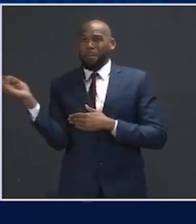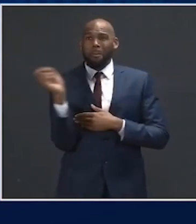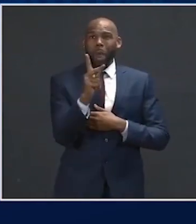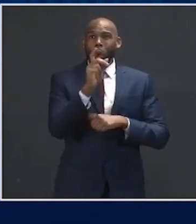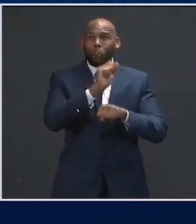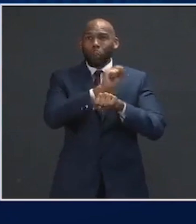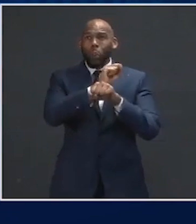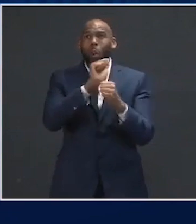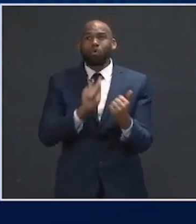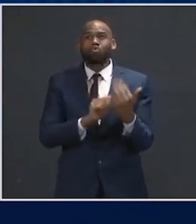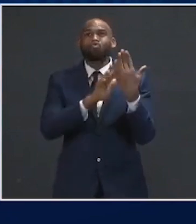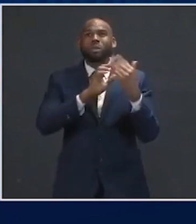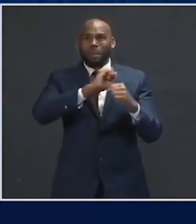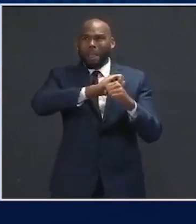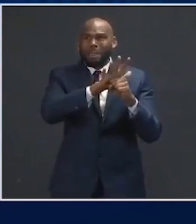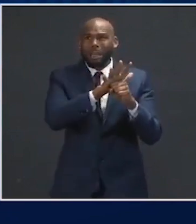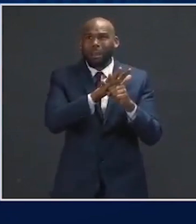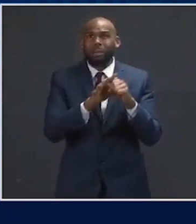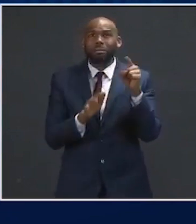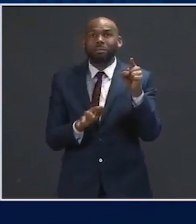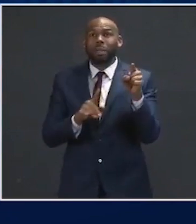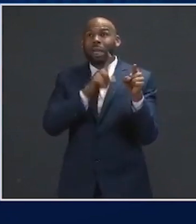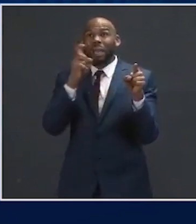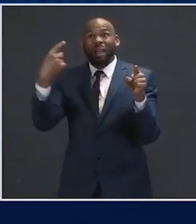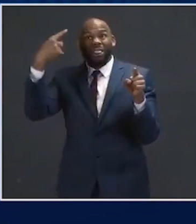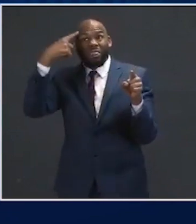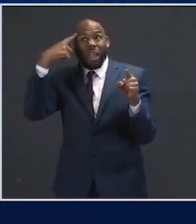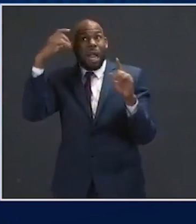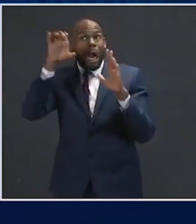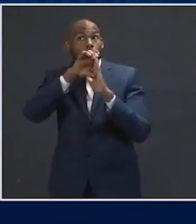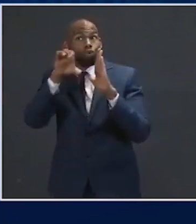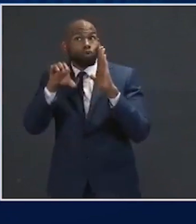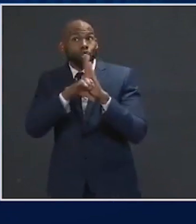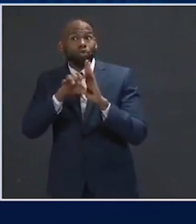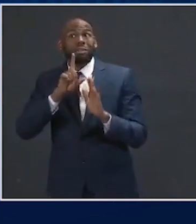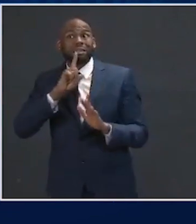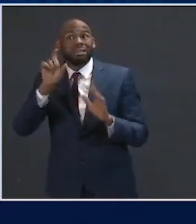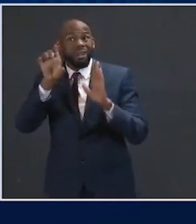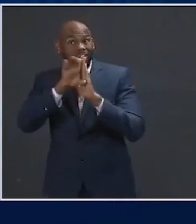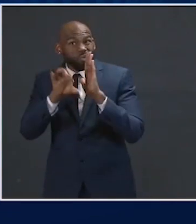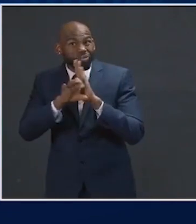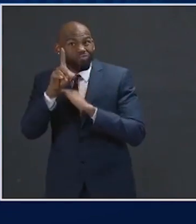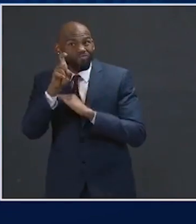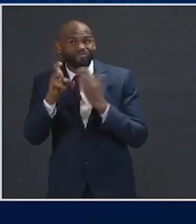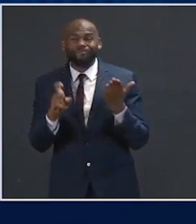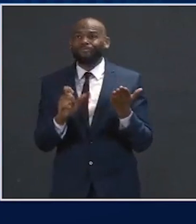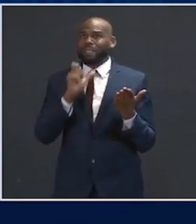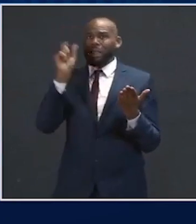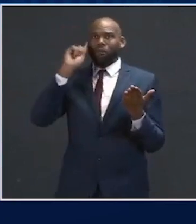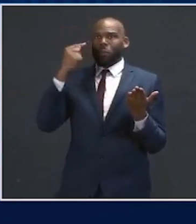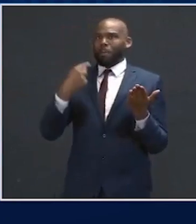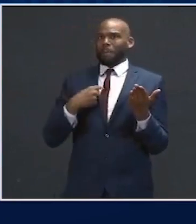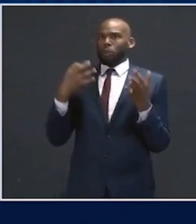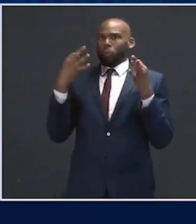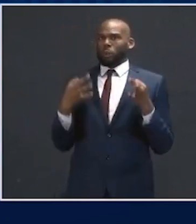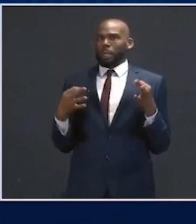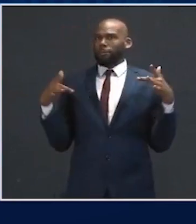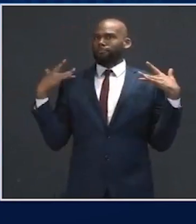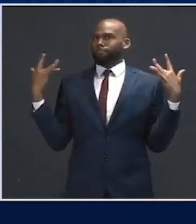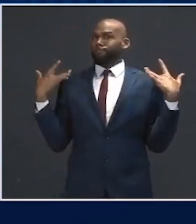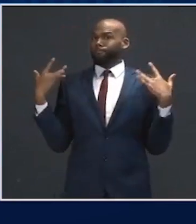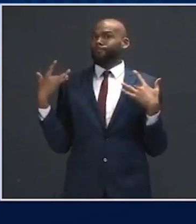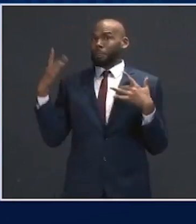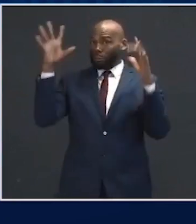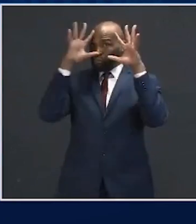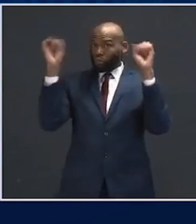pandemic. Does he see it as constitutional? I don't think that's for me or us to opine on. Obviously, he said that the process should proceed, and